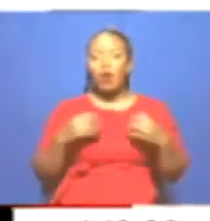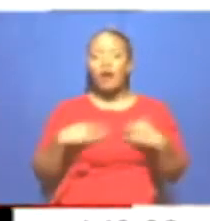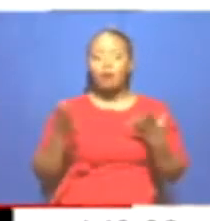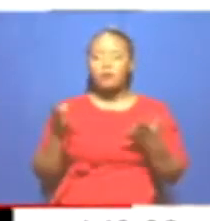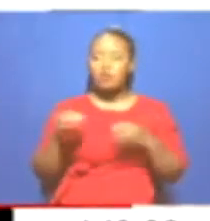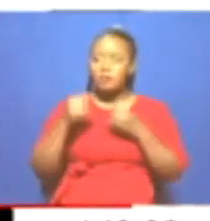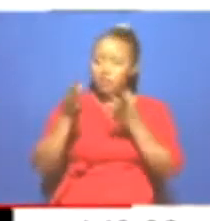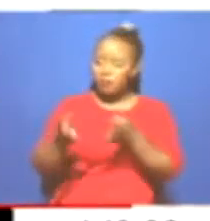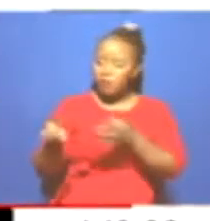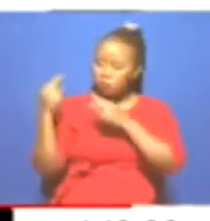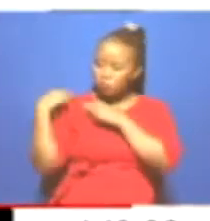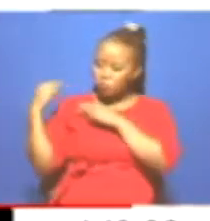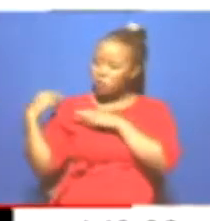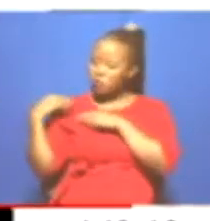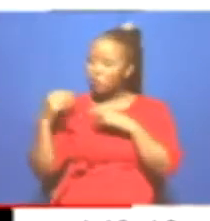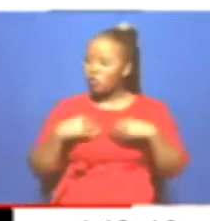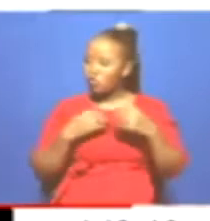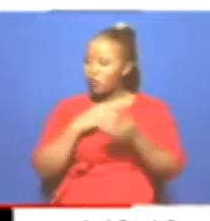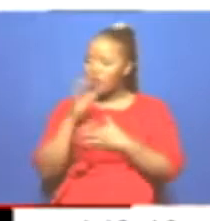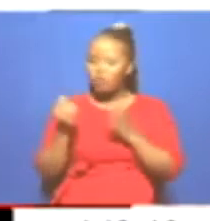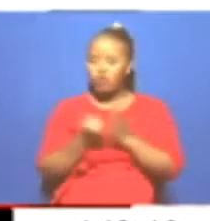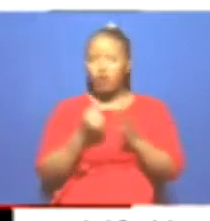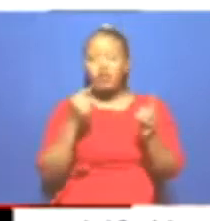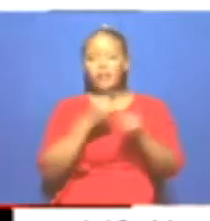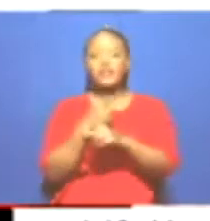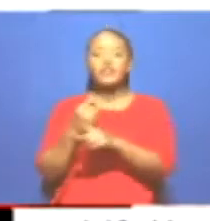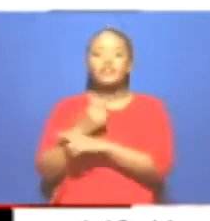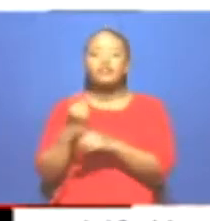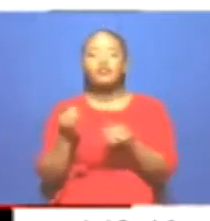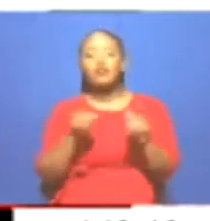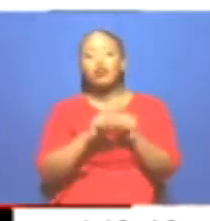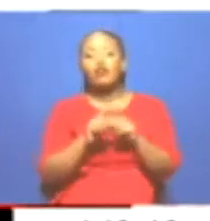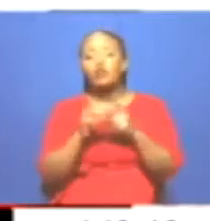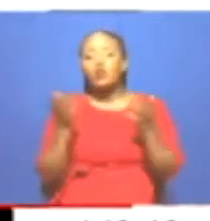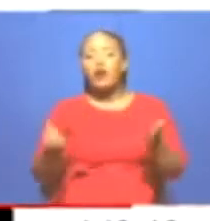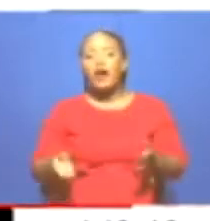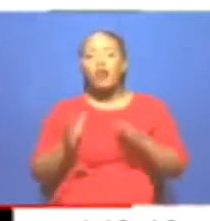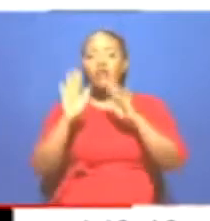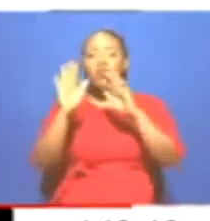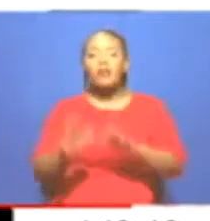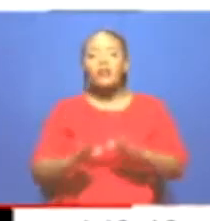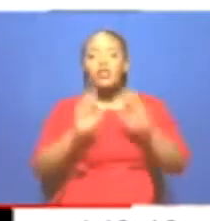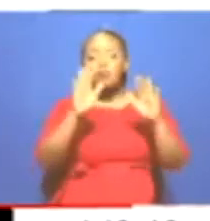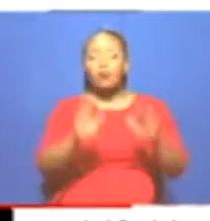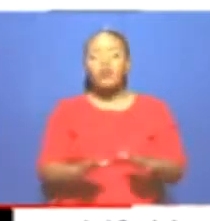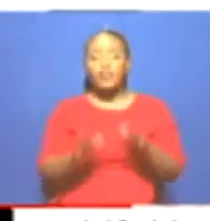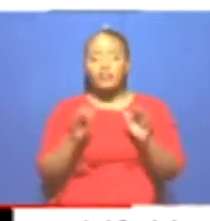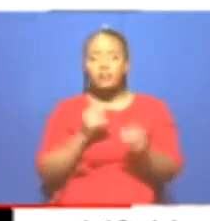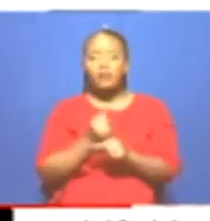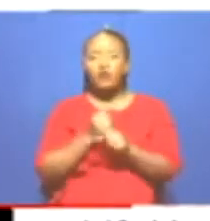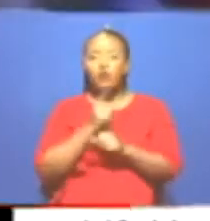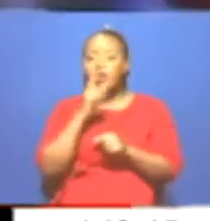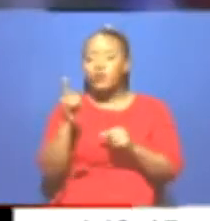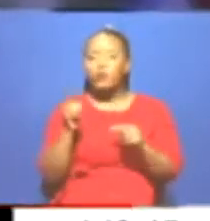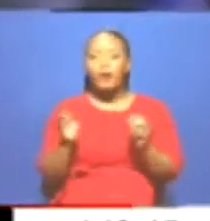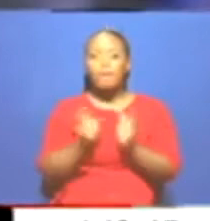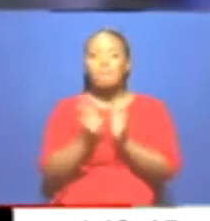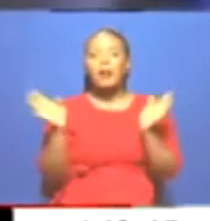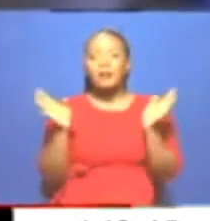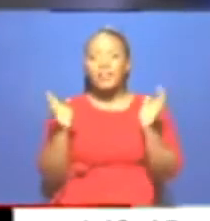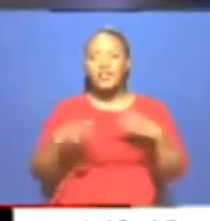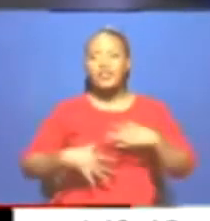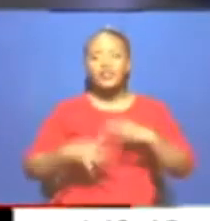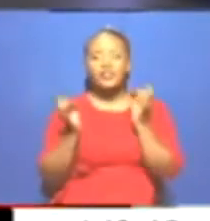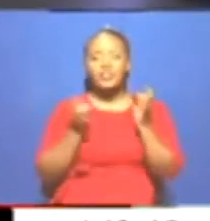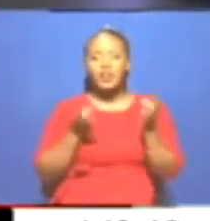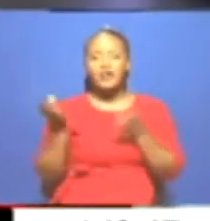stewardship of the content aspects, given how critical the debates are to ensure the public interest obligations are served. Kenya